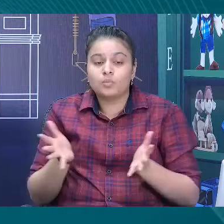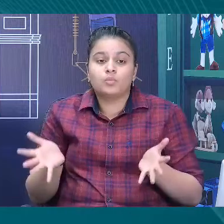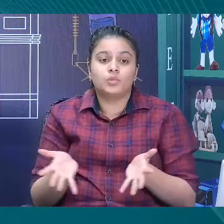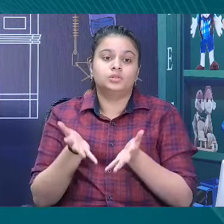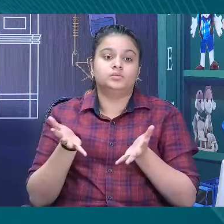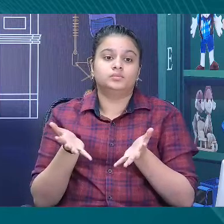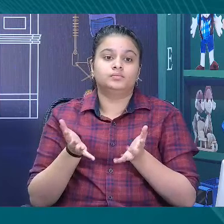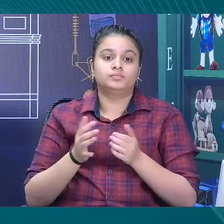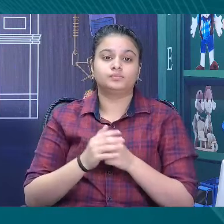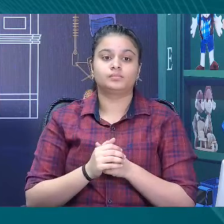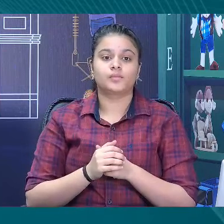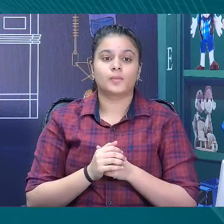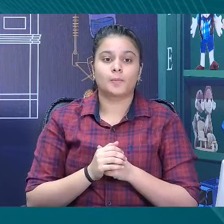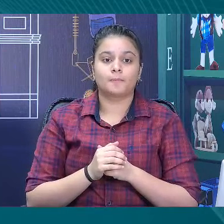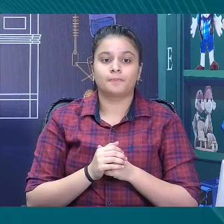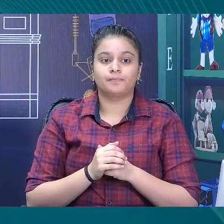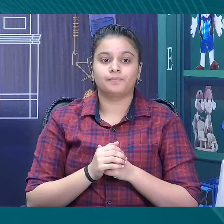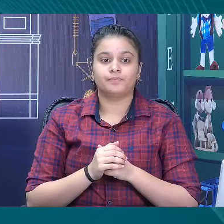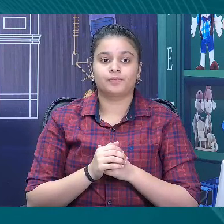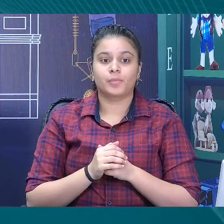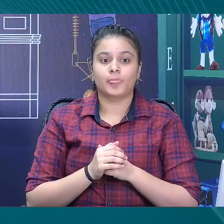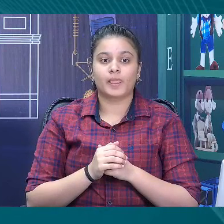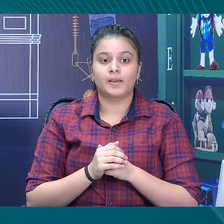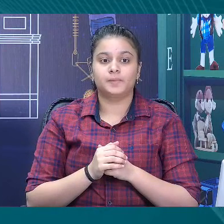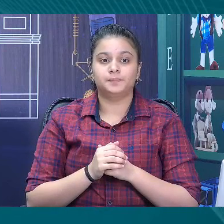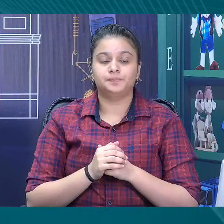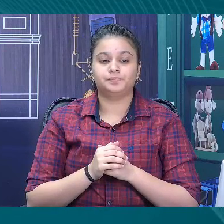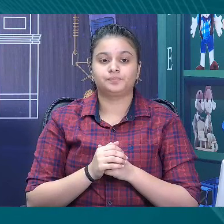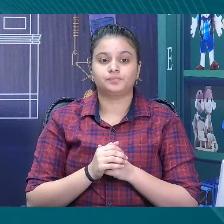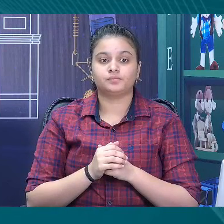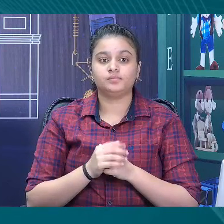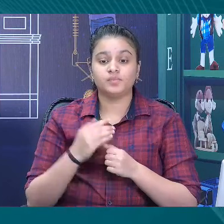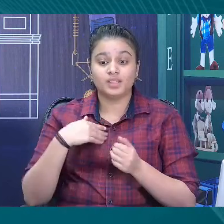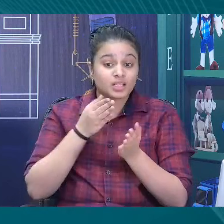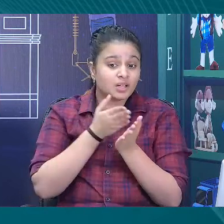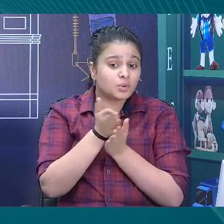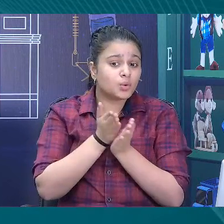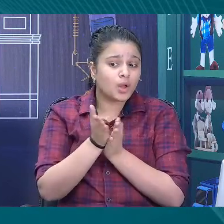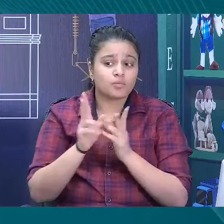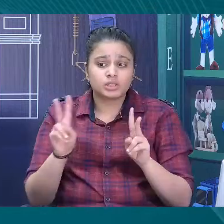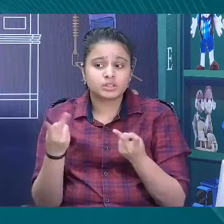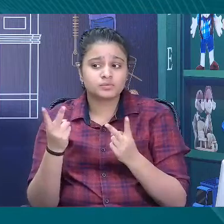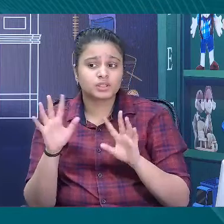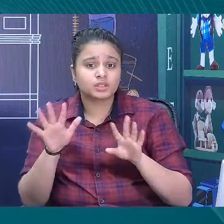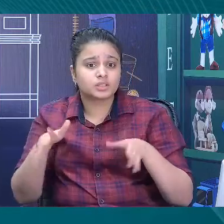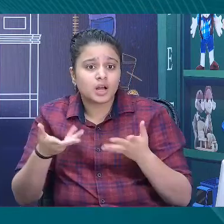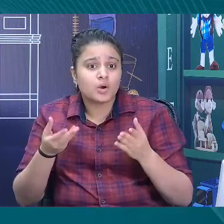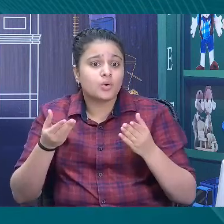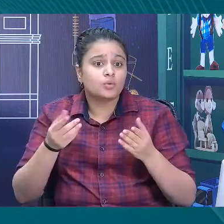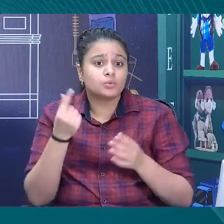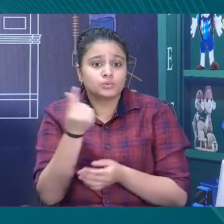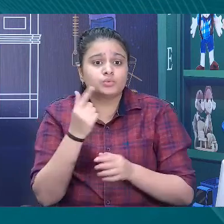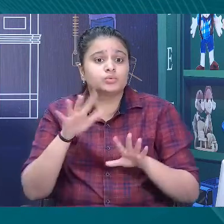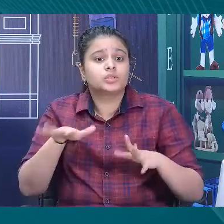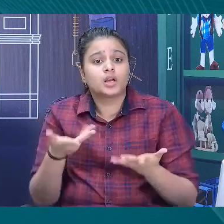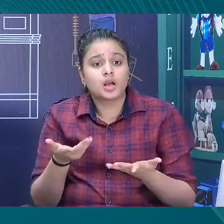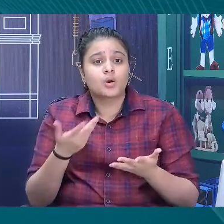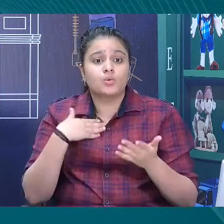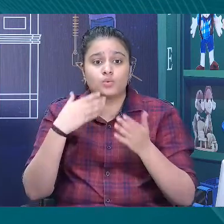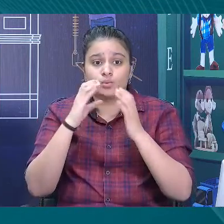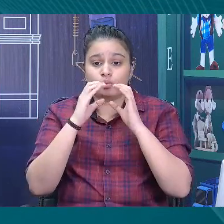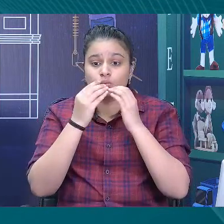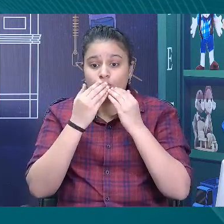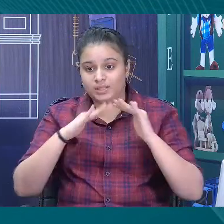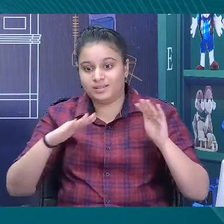section, how do we use different ways of getting children to begin to attend? Right. To attend in the